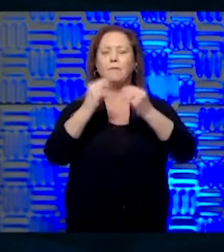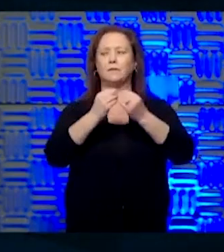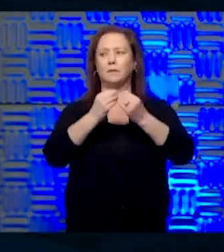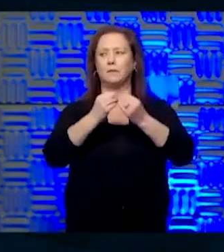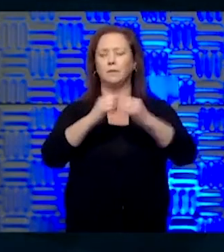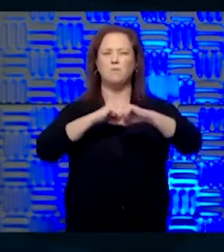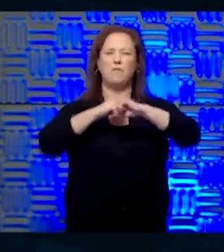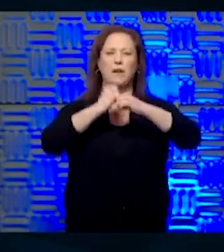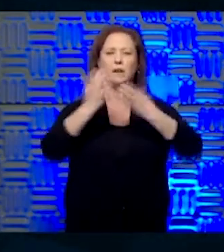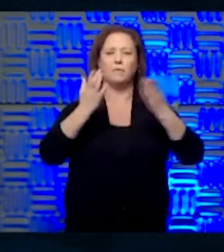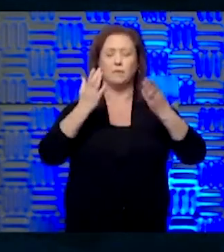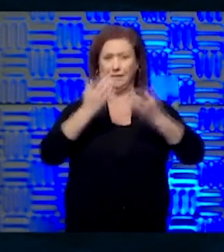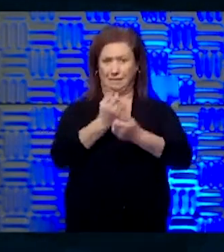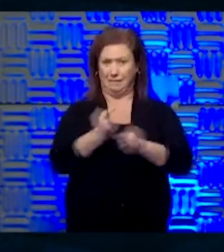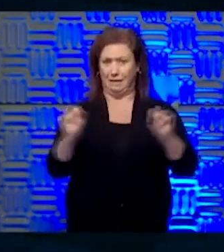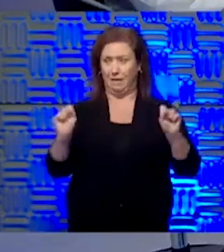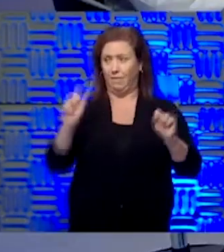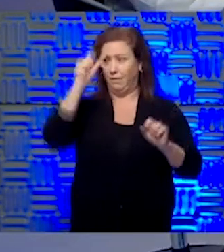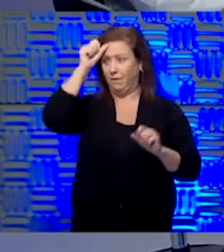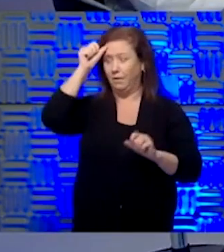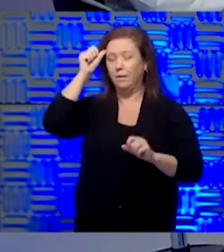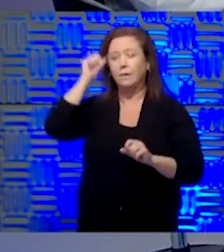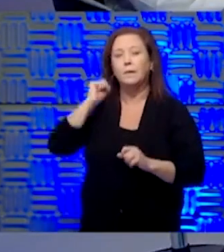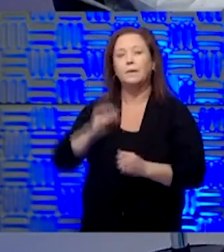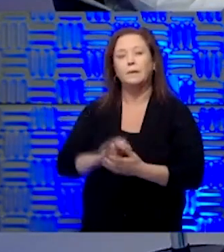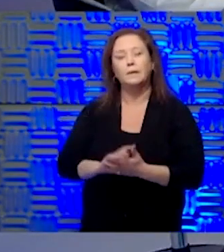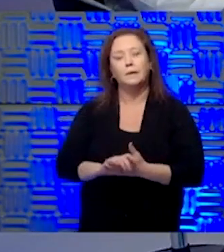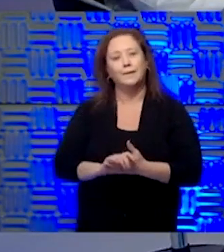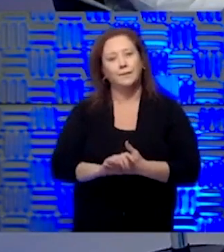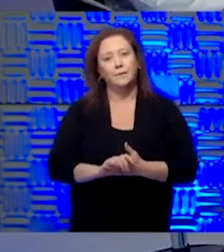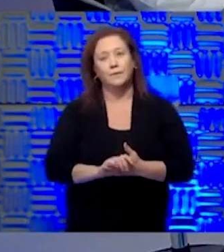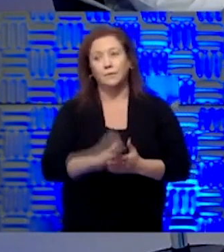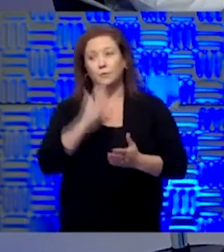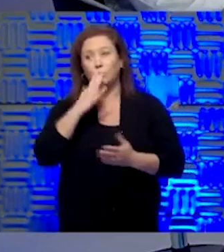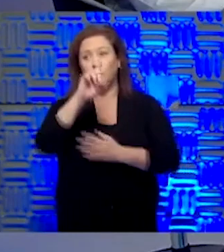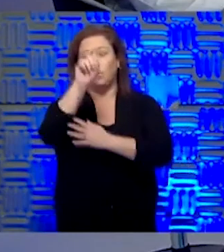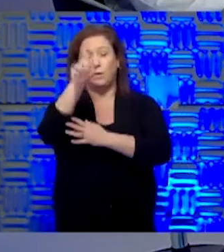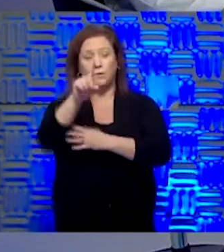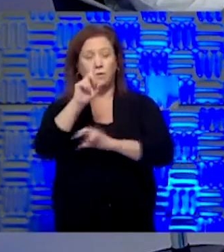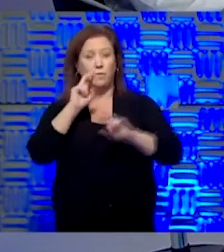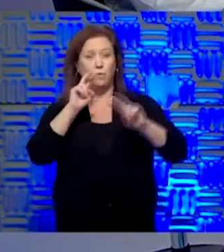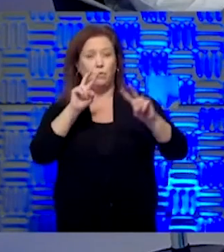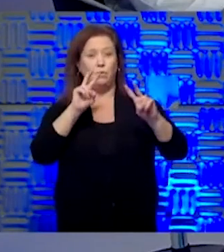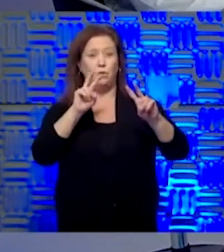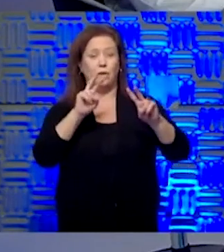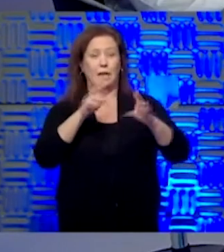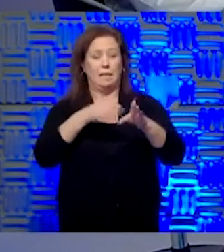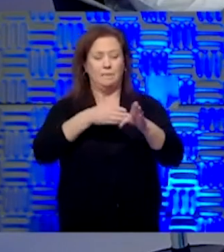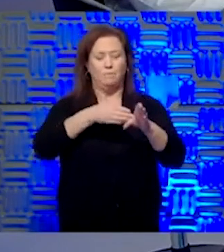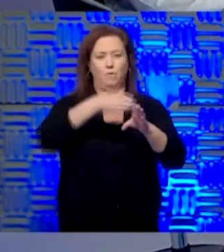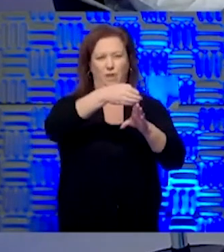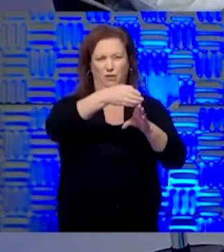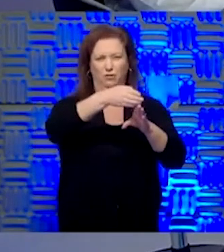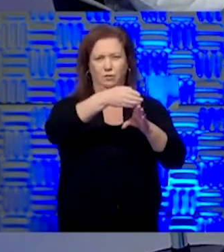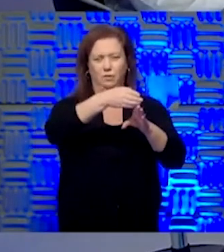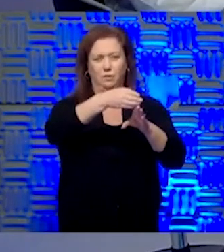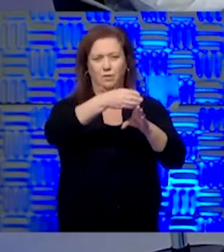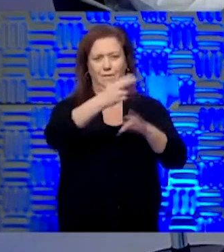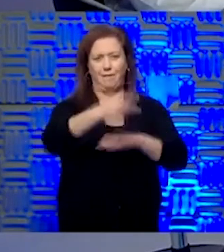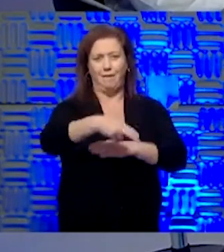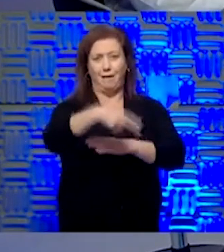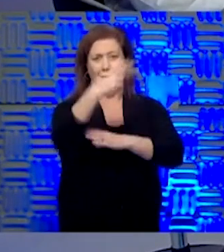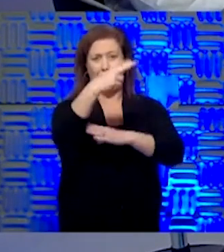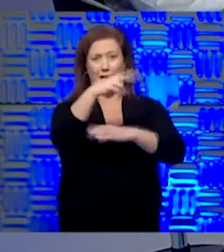services? Is it safe? Yeah, that's a great question. If you look at the list of professions that have the